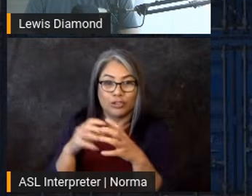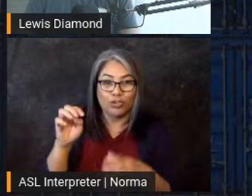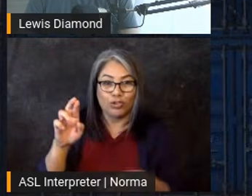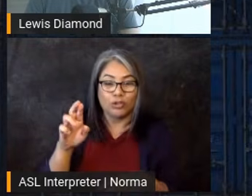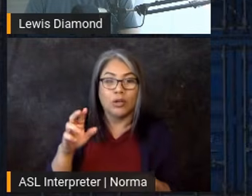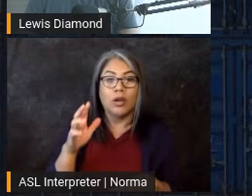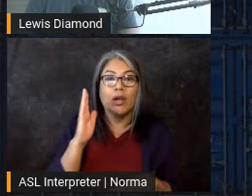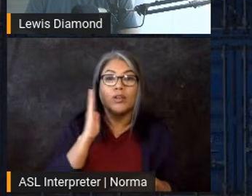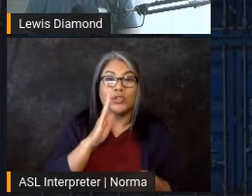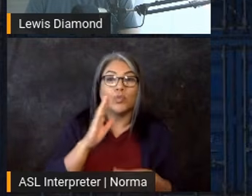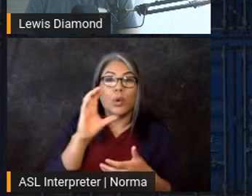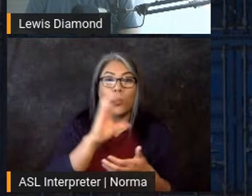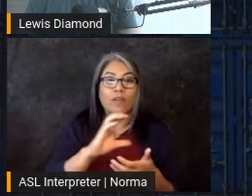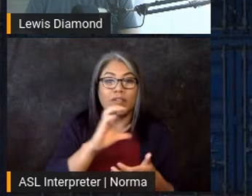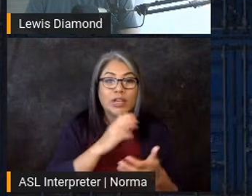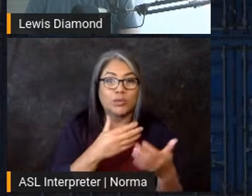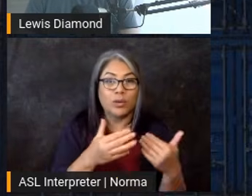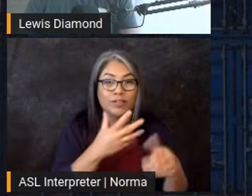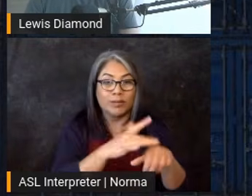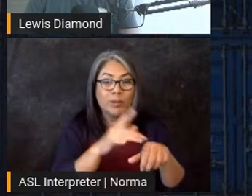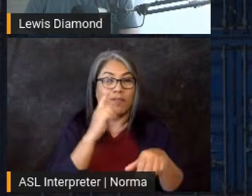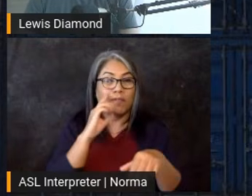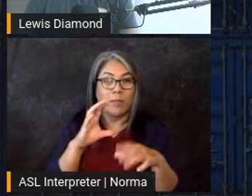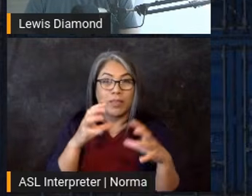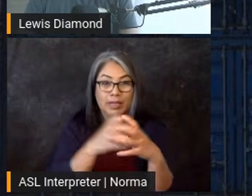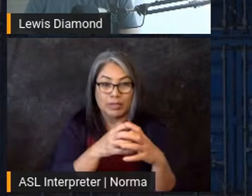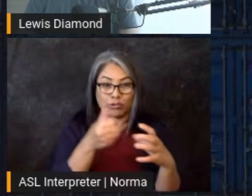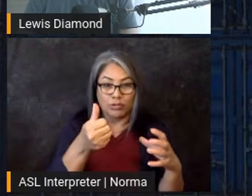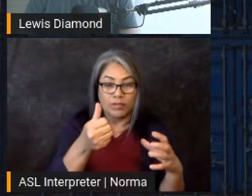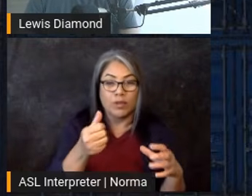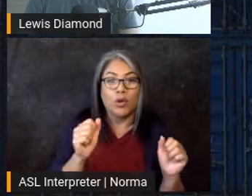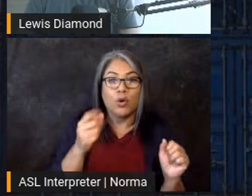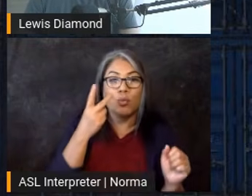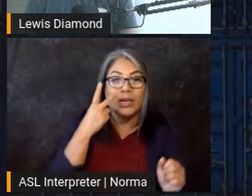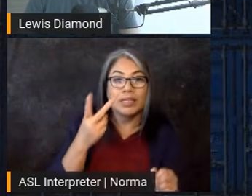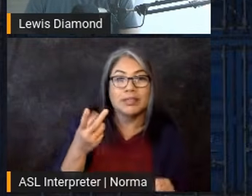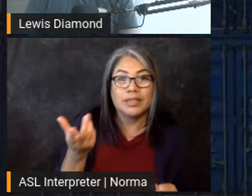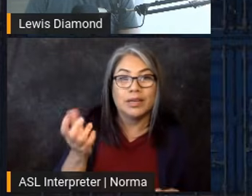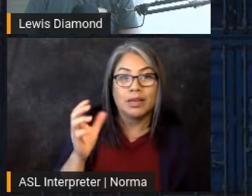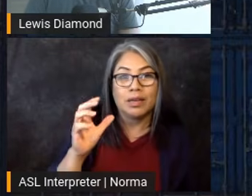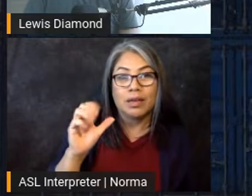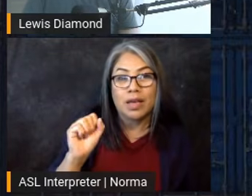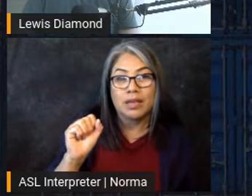available from the cluster itself. And in this case, we can see emissary ingress has been added.